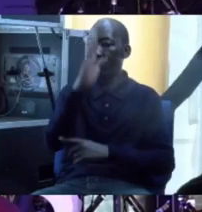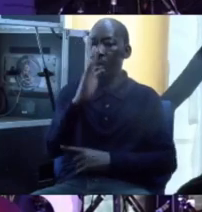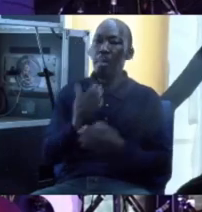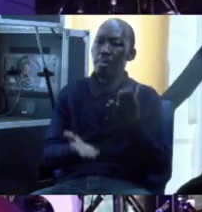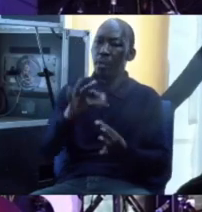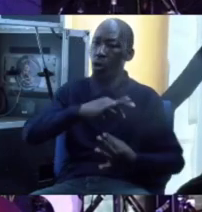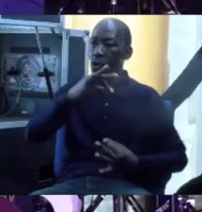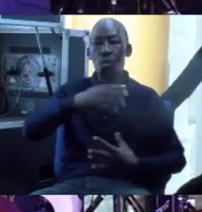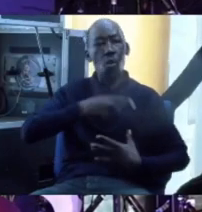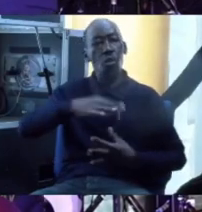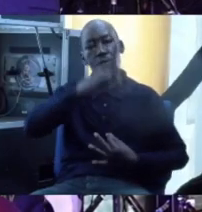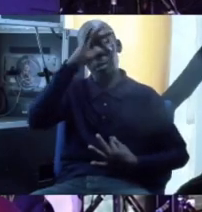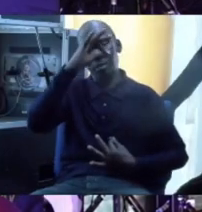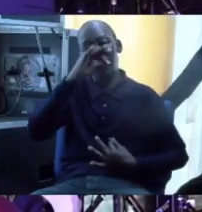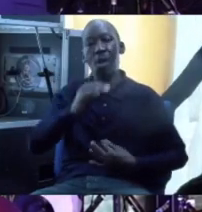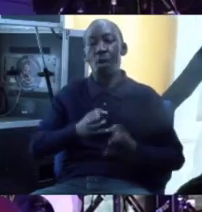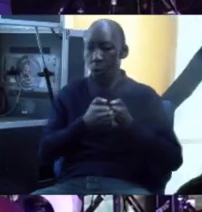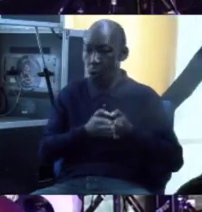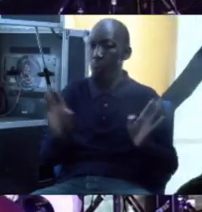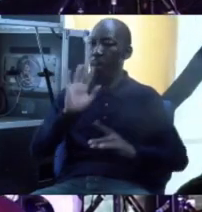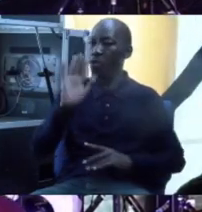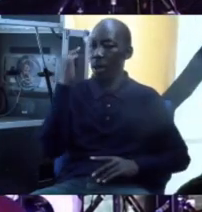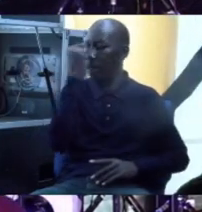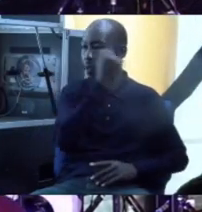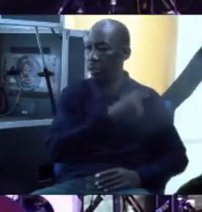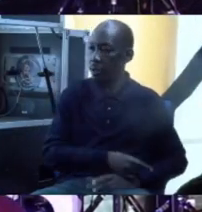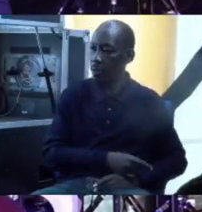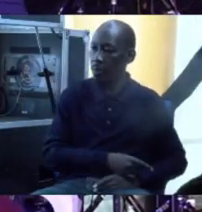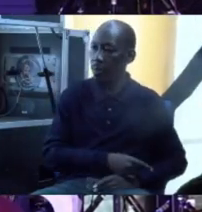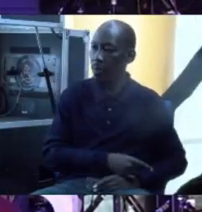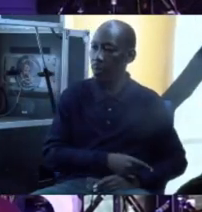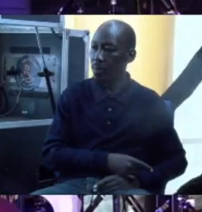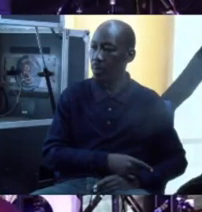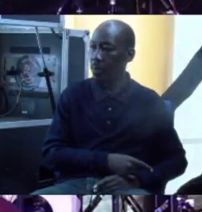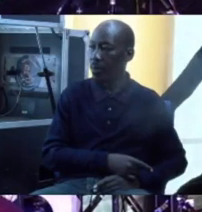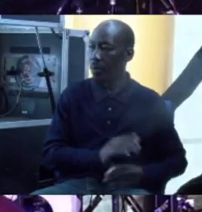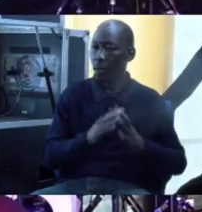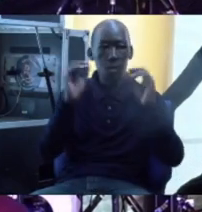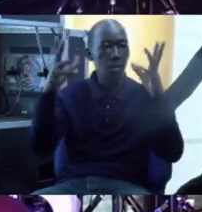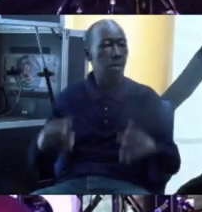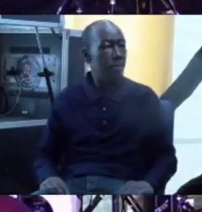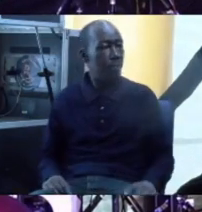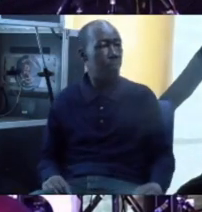May the Holy Spirit open your eyes. Afungue macho yako. Hallelujah.